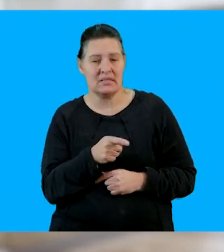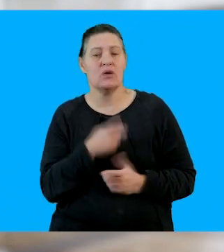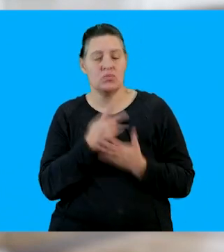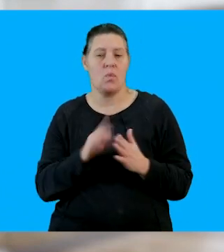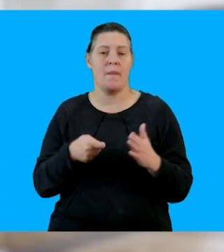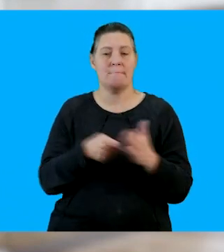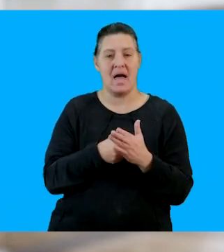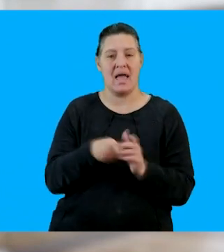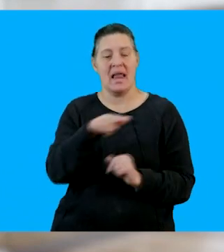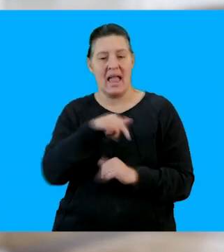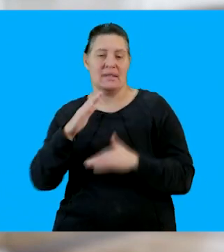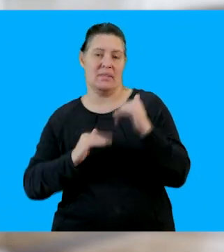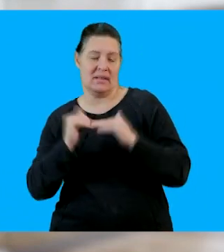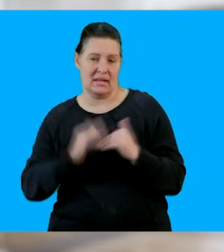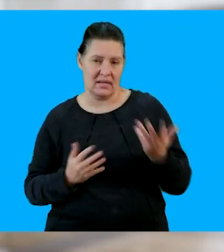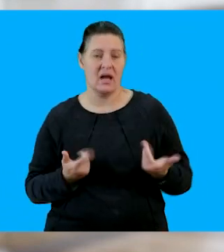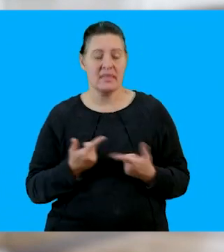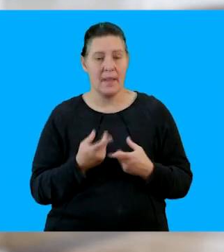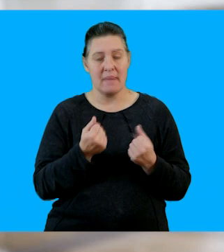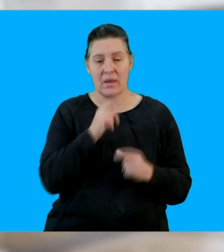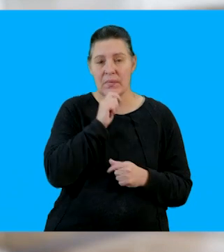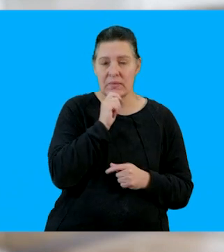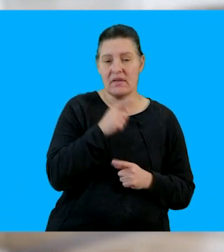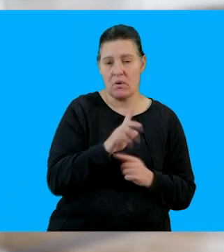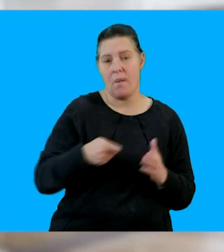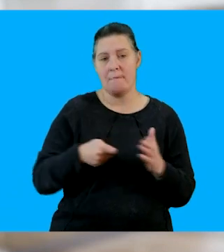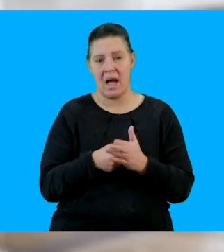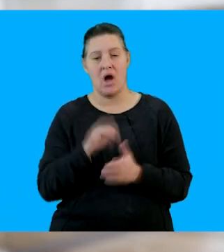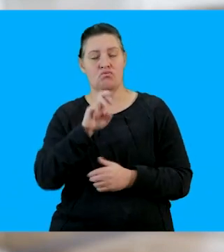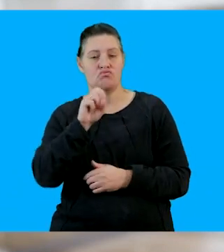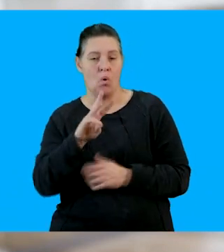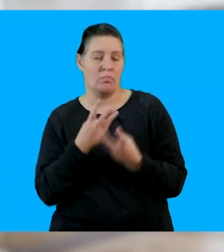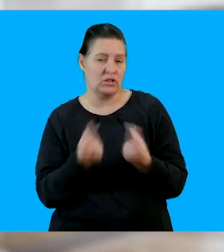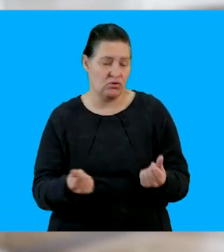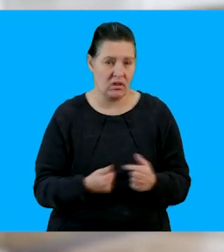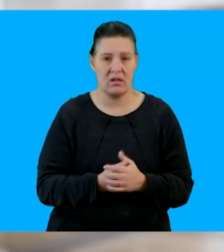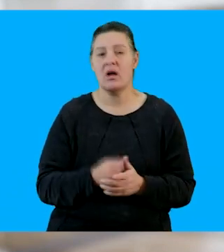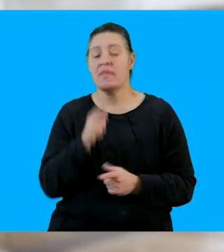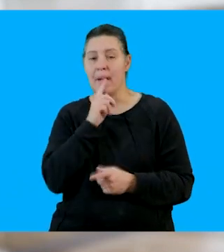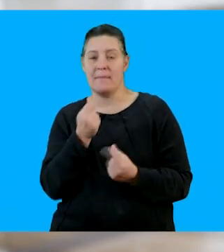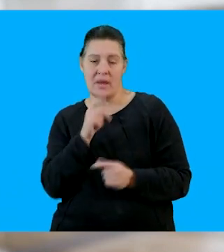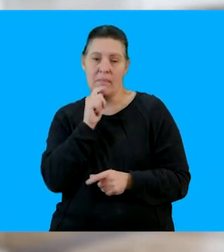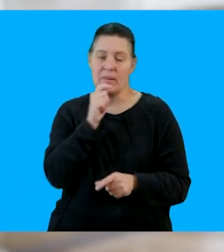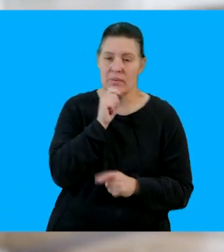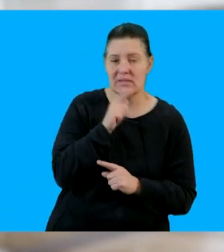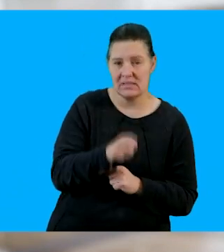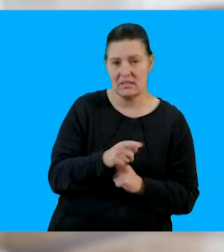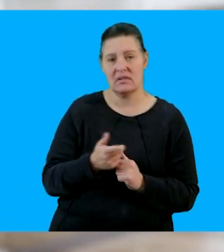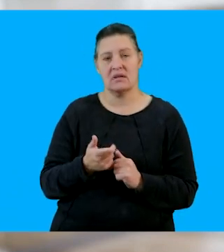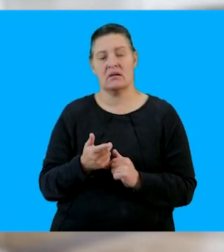to purchase land and building, the money that we're going to use to buy raw material, the money that we are going to